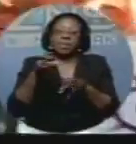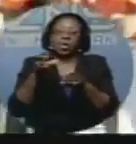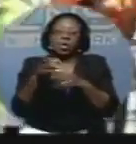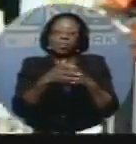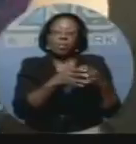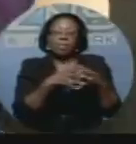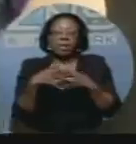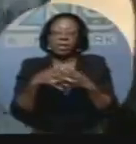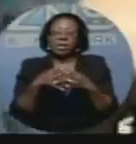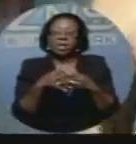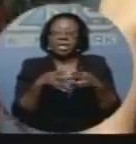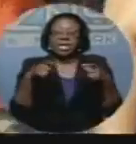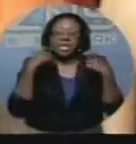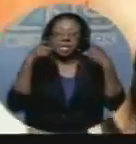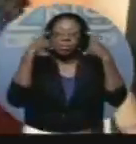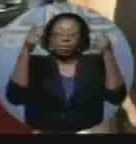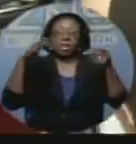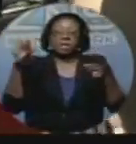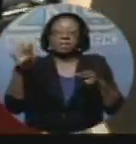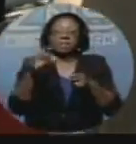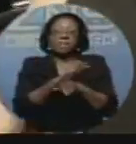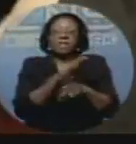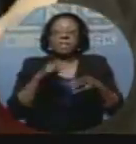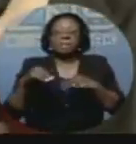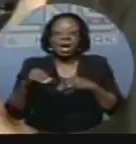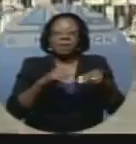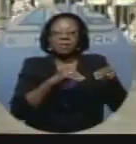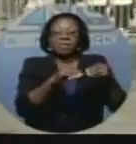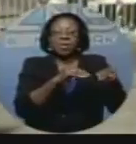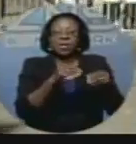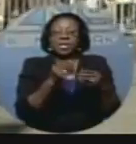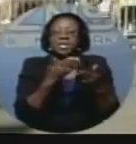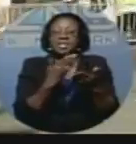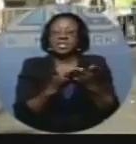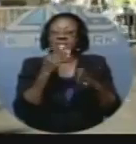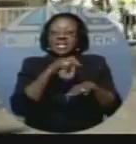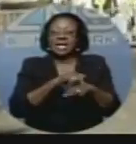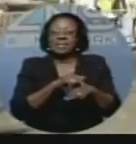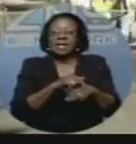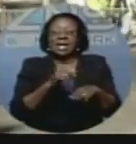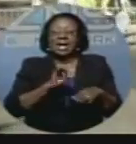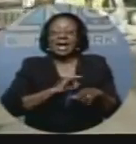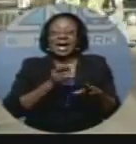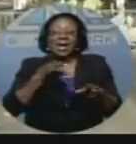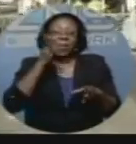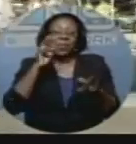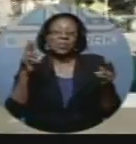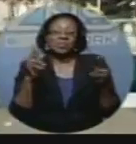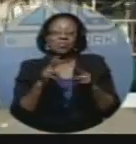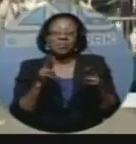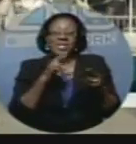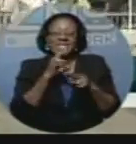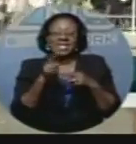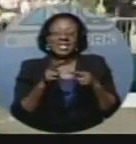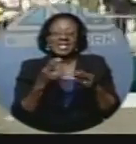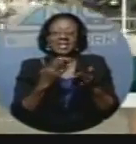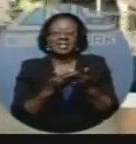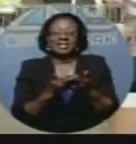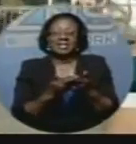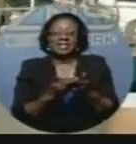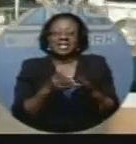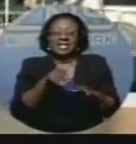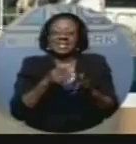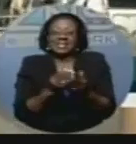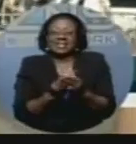top of his game. He won the full marathon in record time. It was really good. I mean, started out pretty conservative